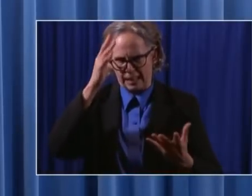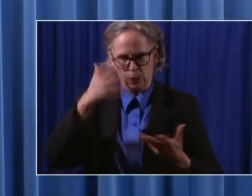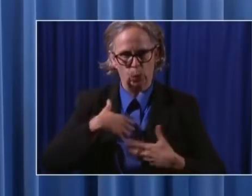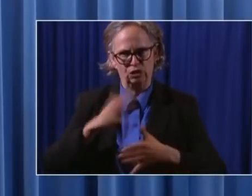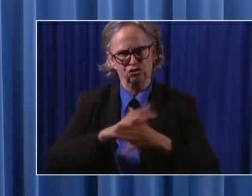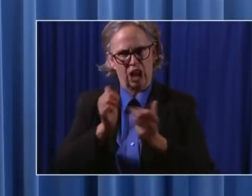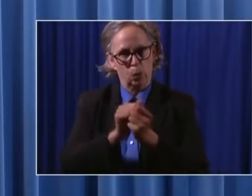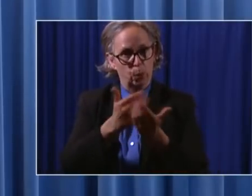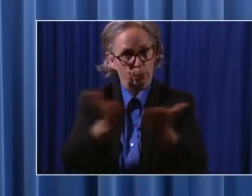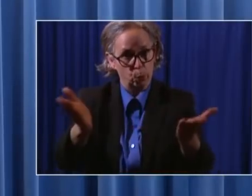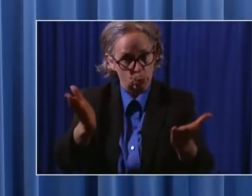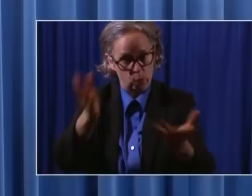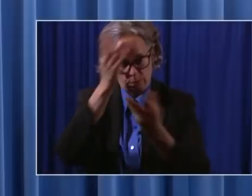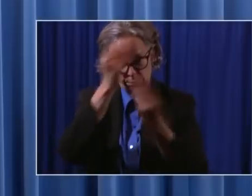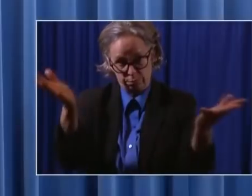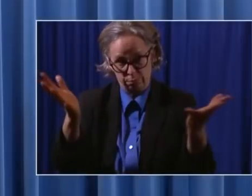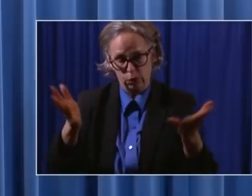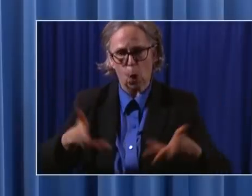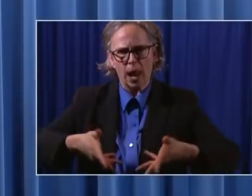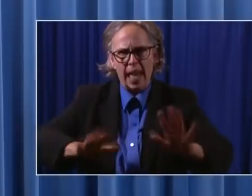make these decisions.